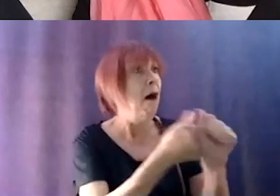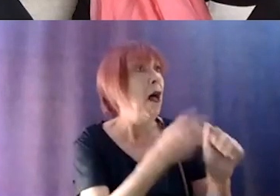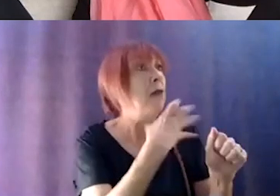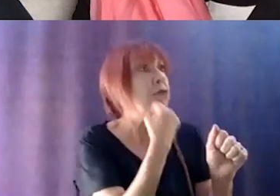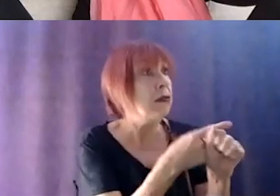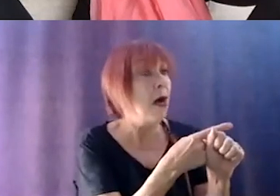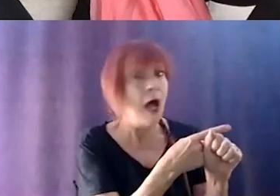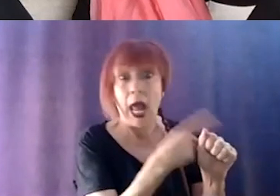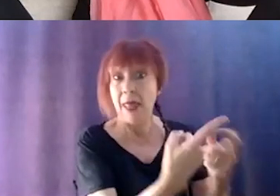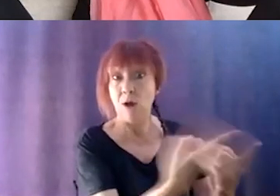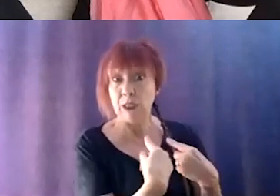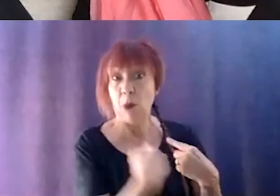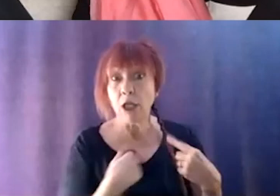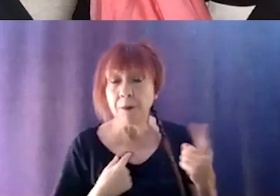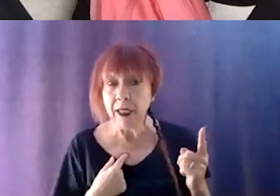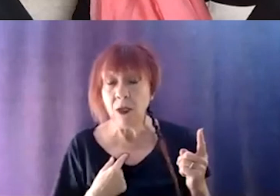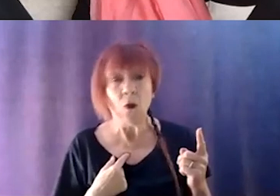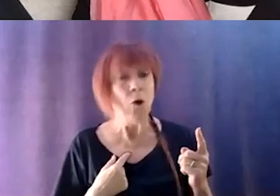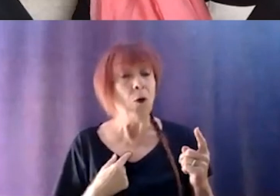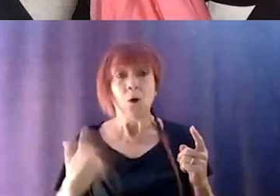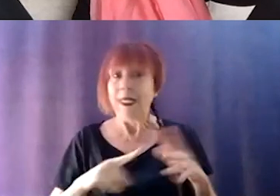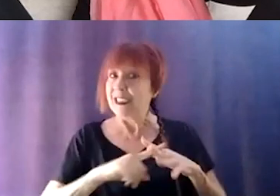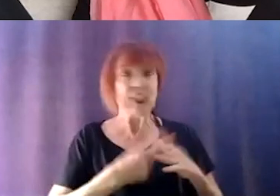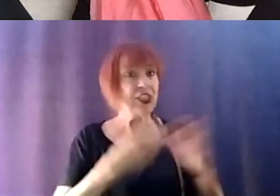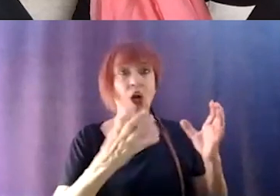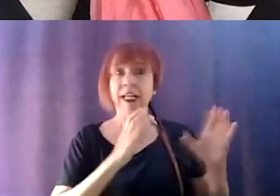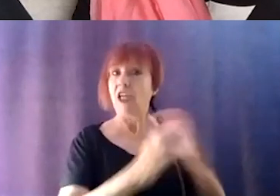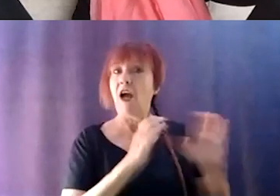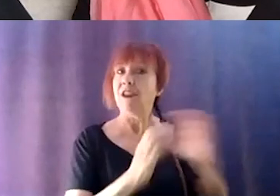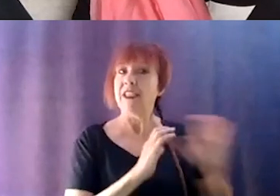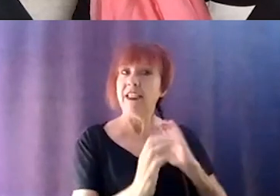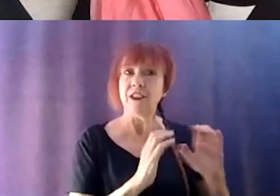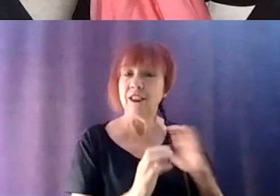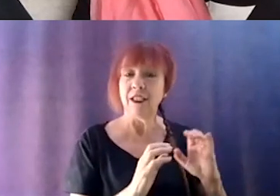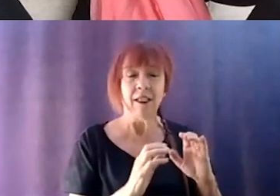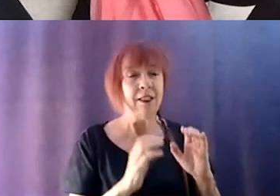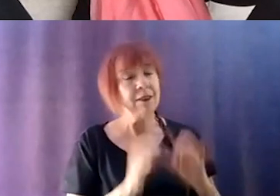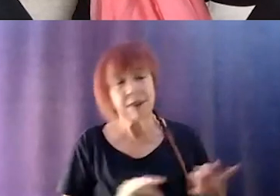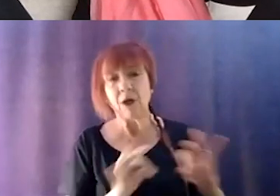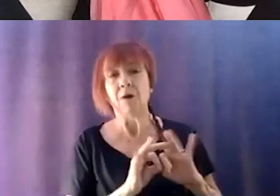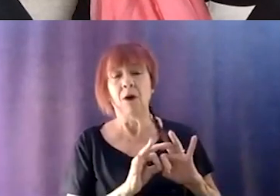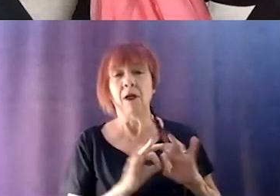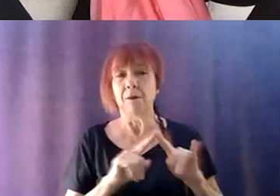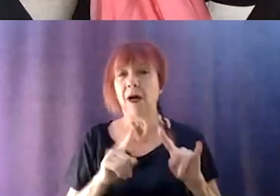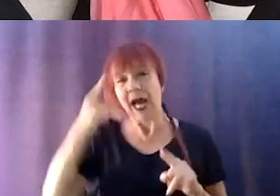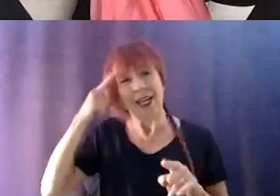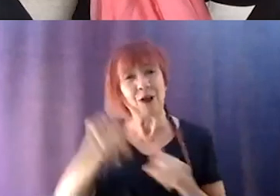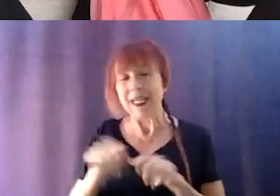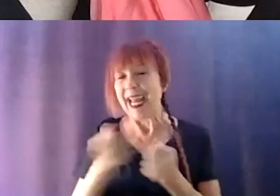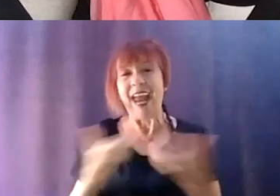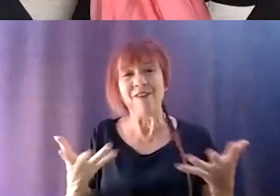just starting a conversation as you would in person. I don't think it's that different, but I totally agree with everything she said.